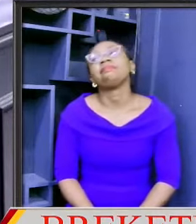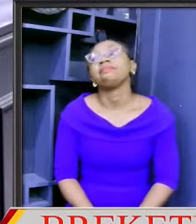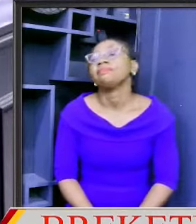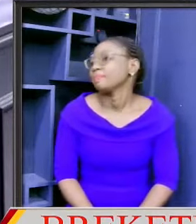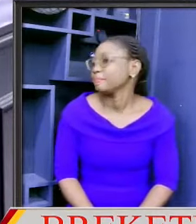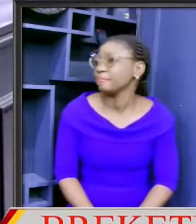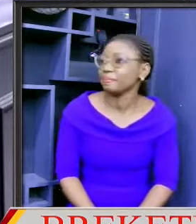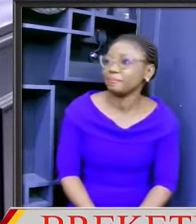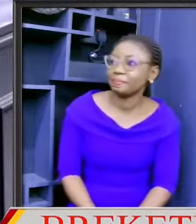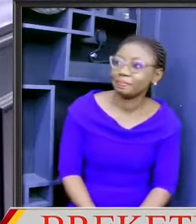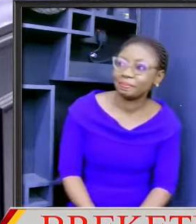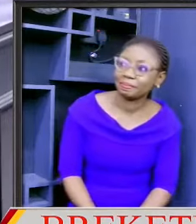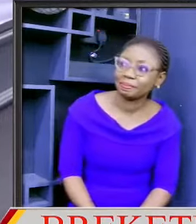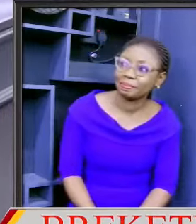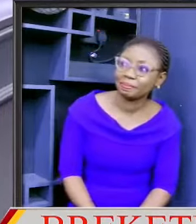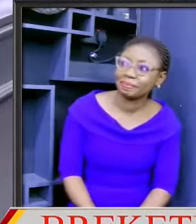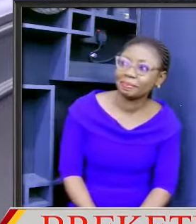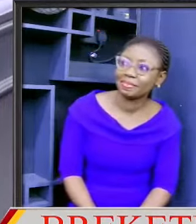Give up the mic. Okay,